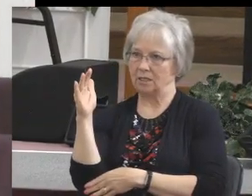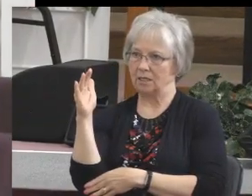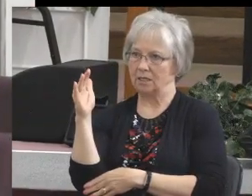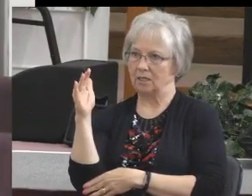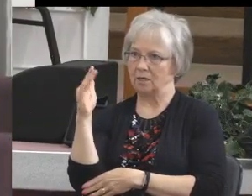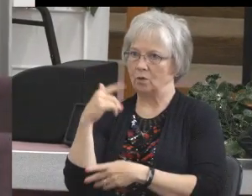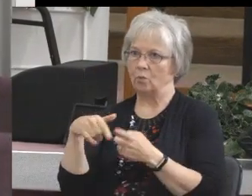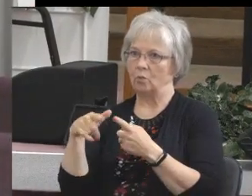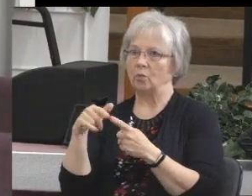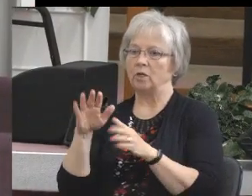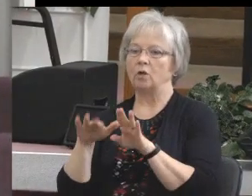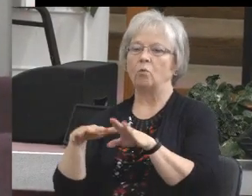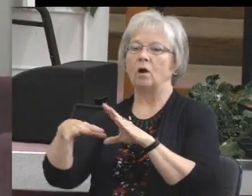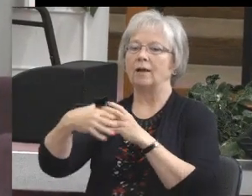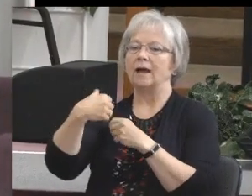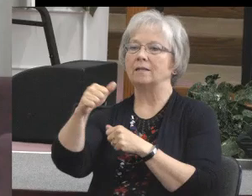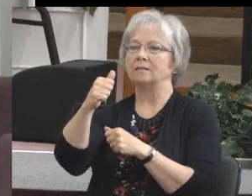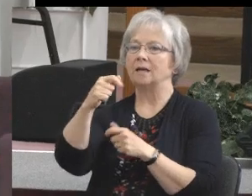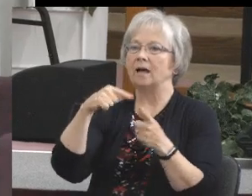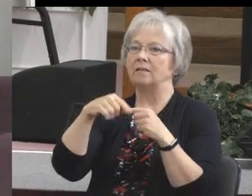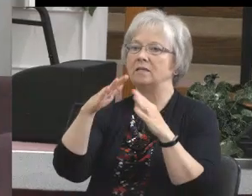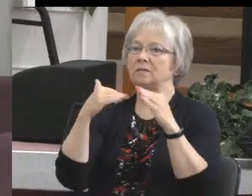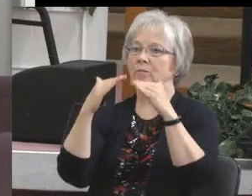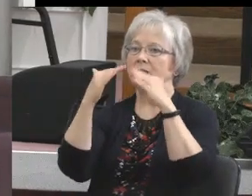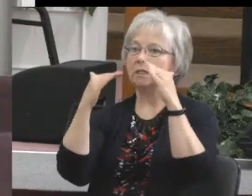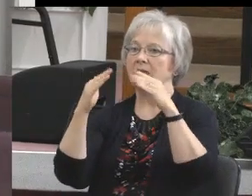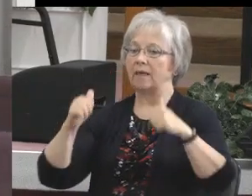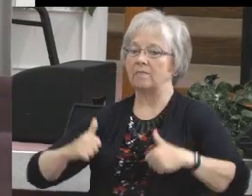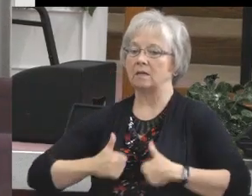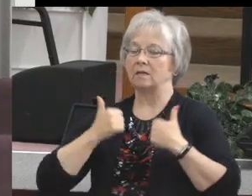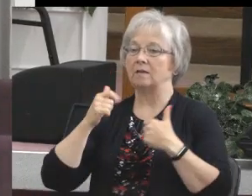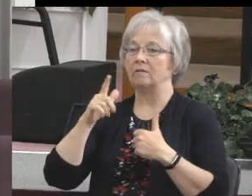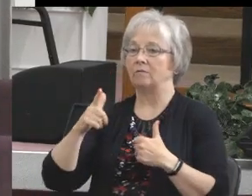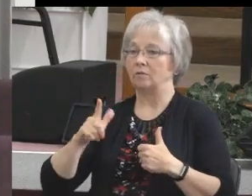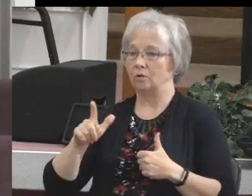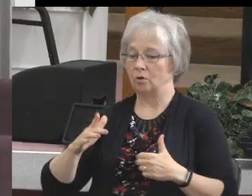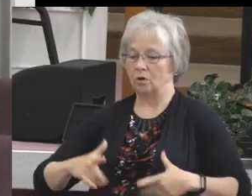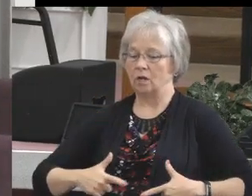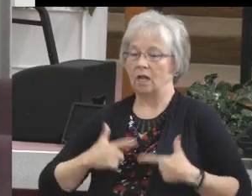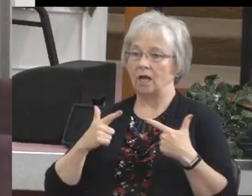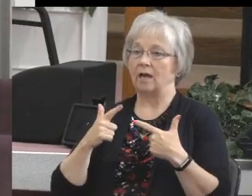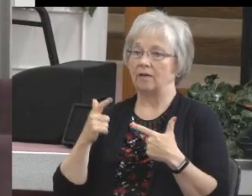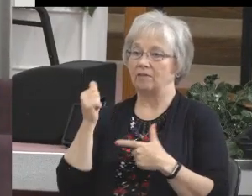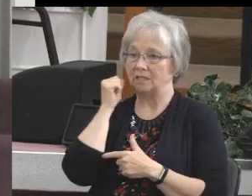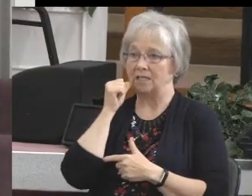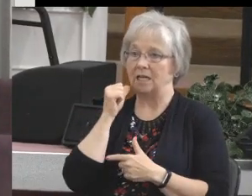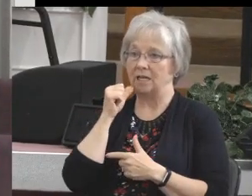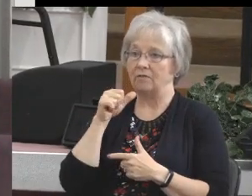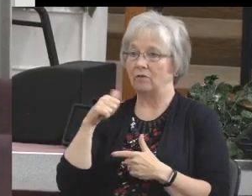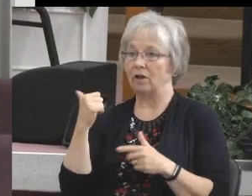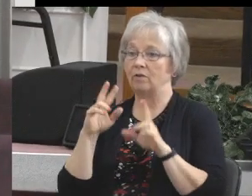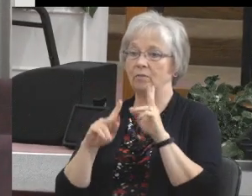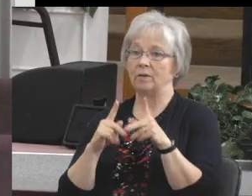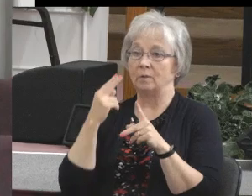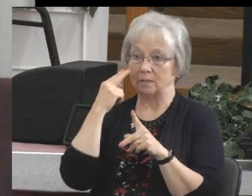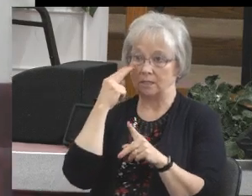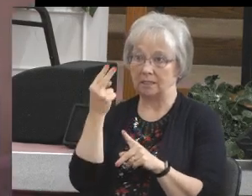walk outside of this building and live your life daily for others to see.